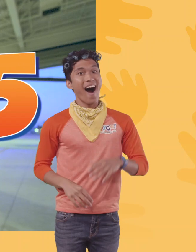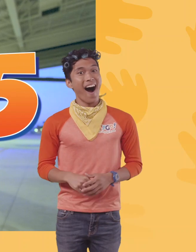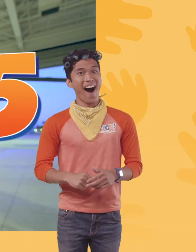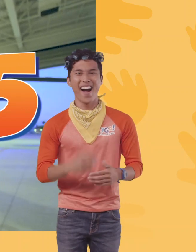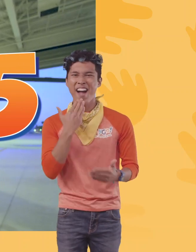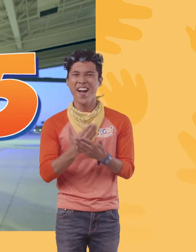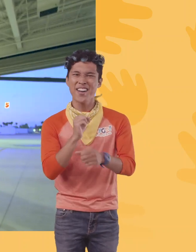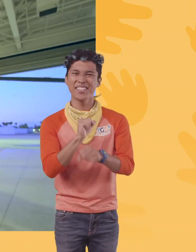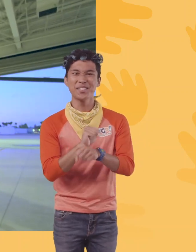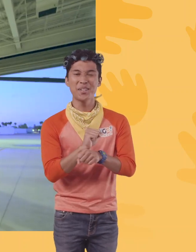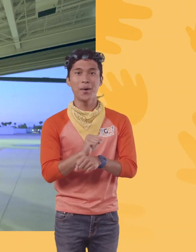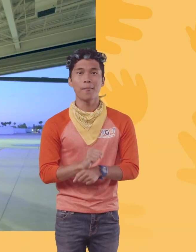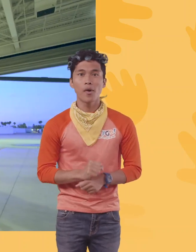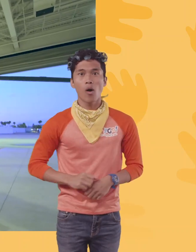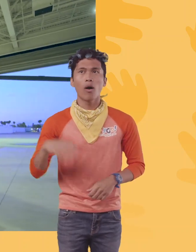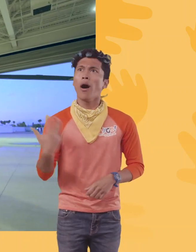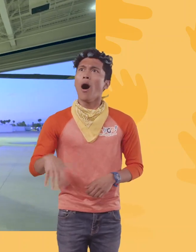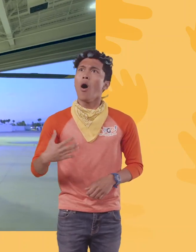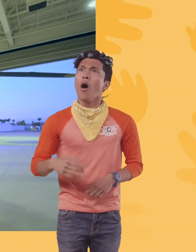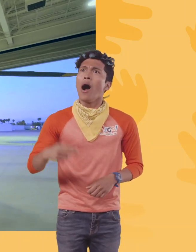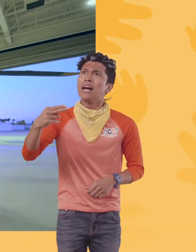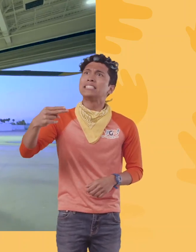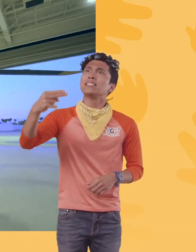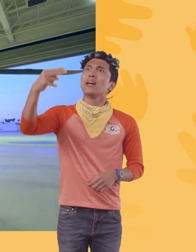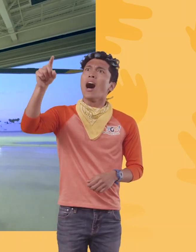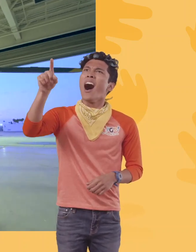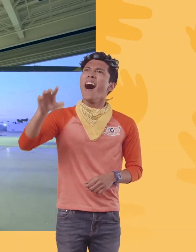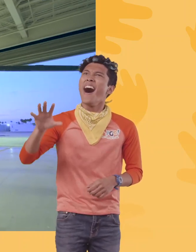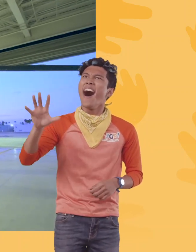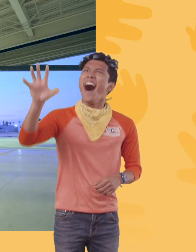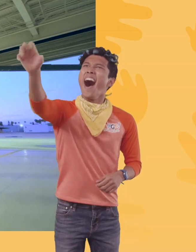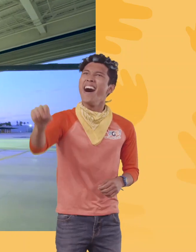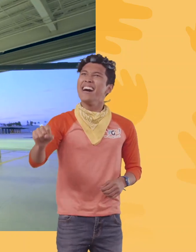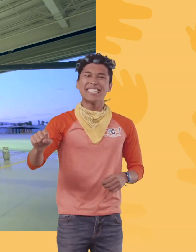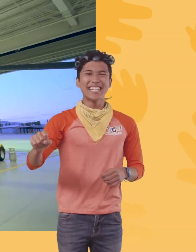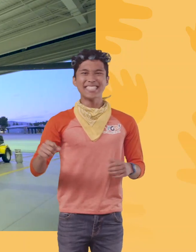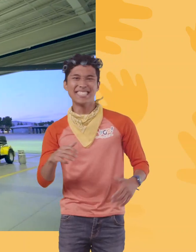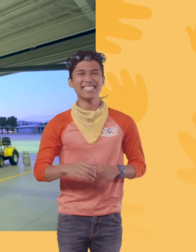1, 2, 3, 4, 5. Good job. Whoa, it's so high up there.